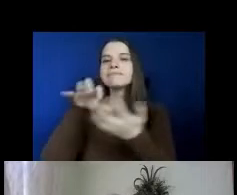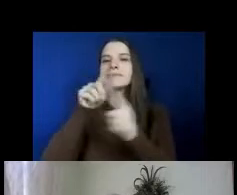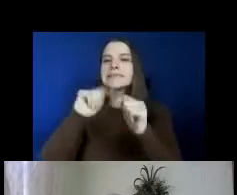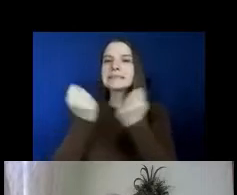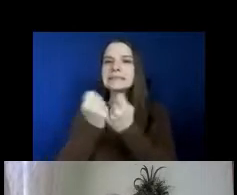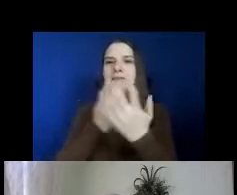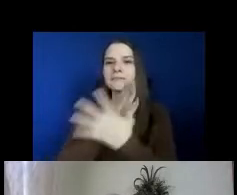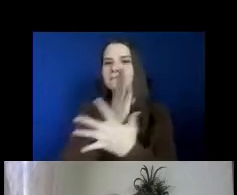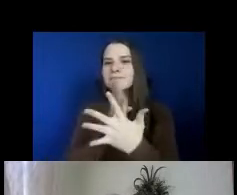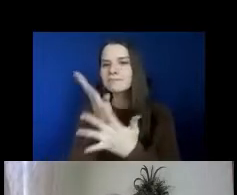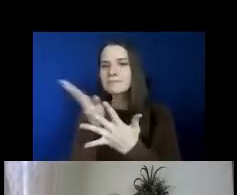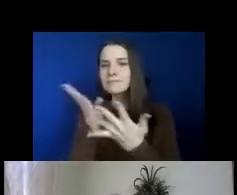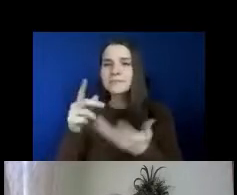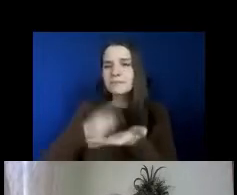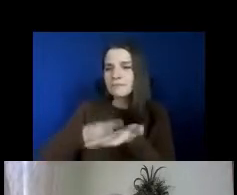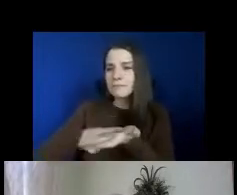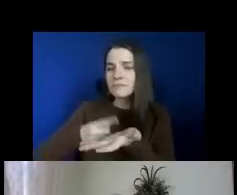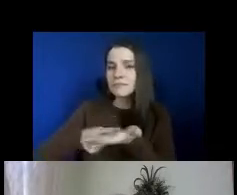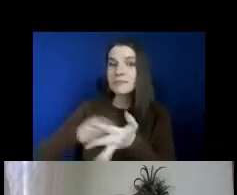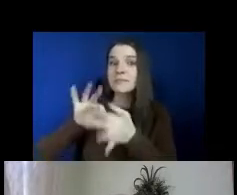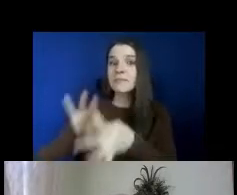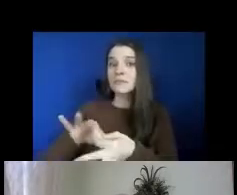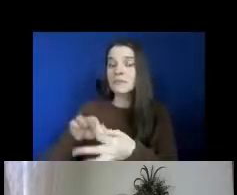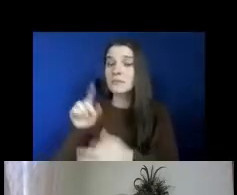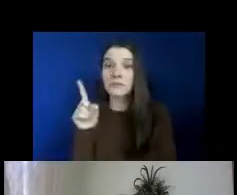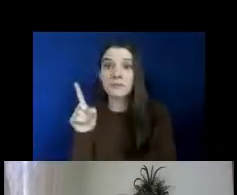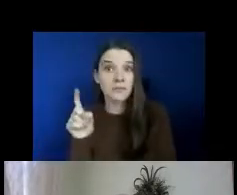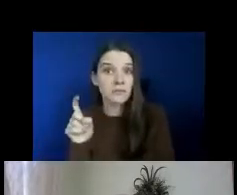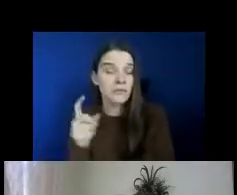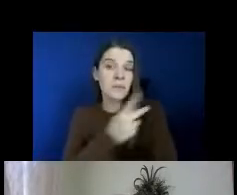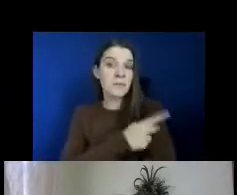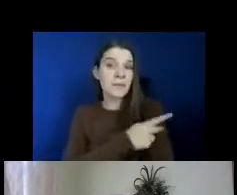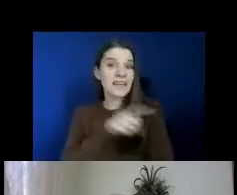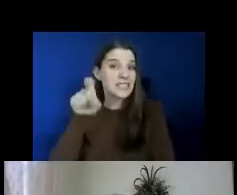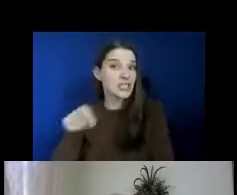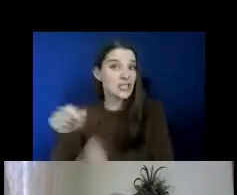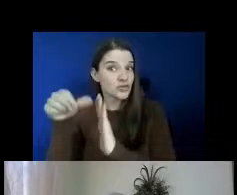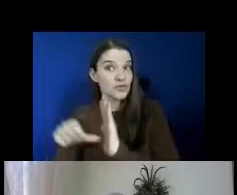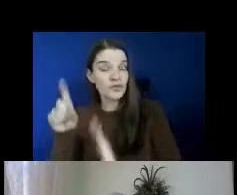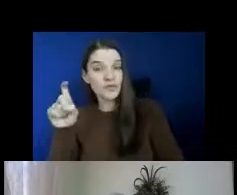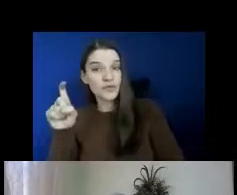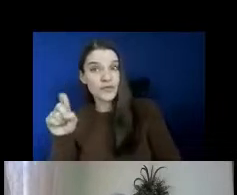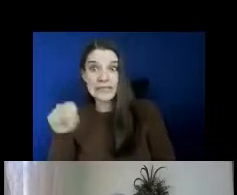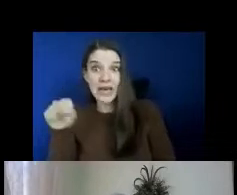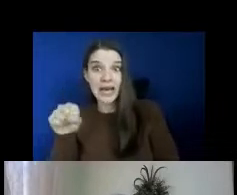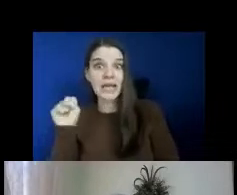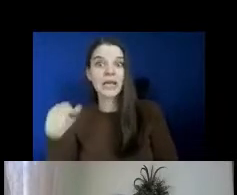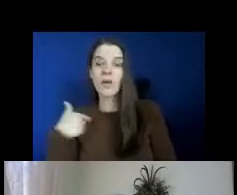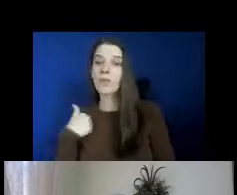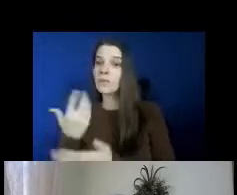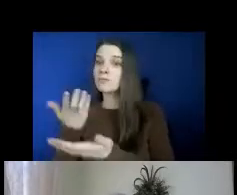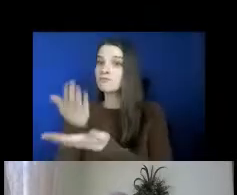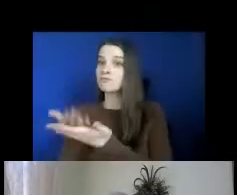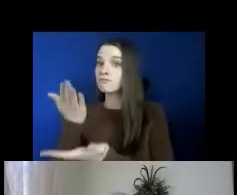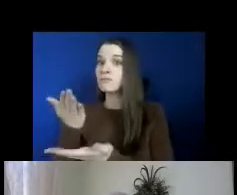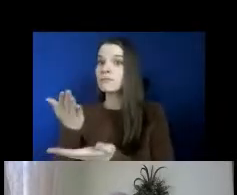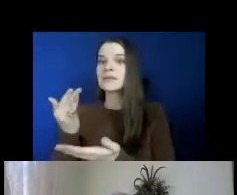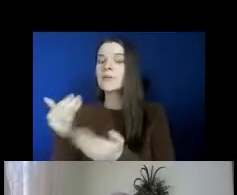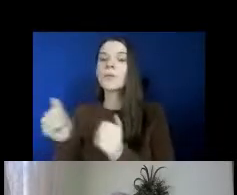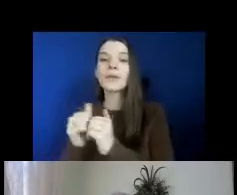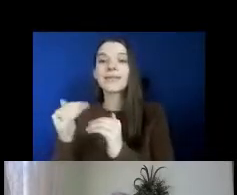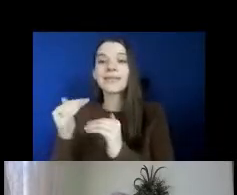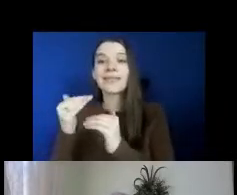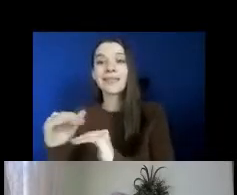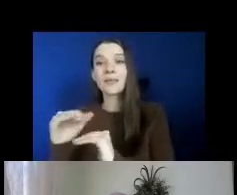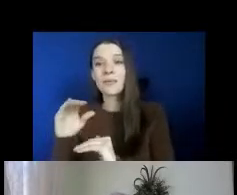multidisciplinary team discussions around, does the patient need surgery? And if they do, could we justify it in the setting of very limited